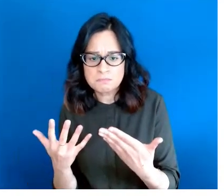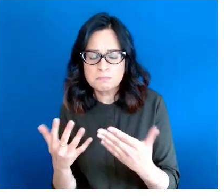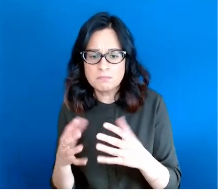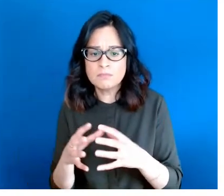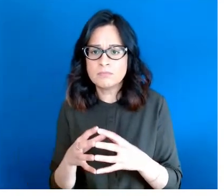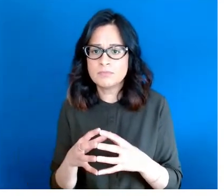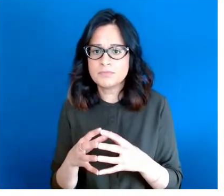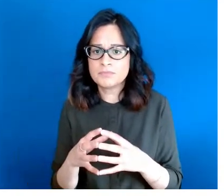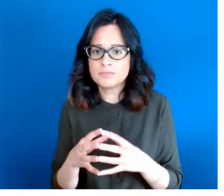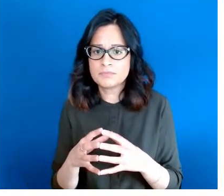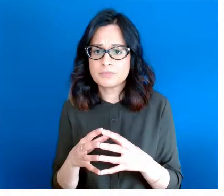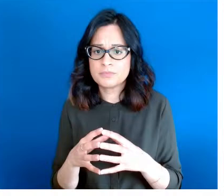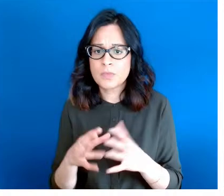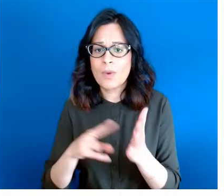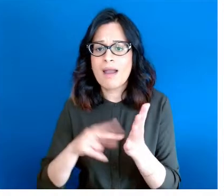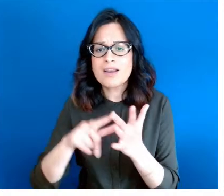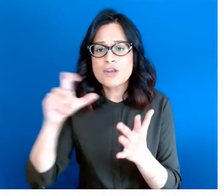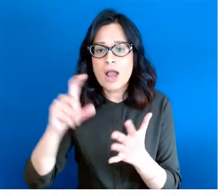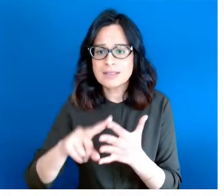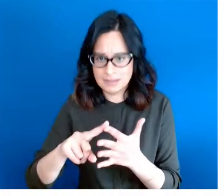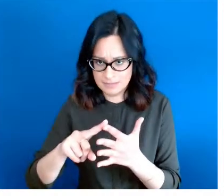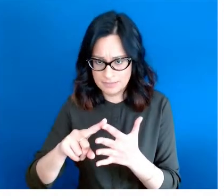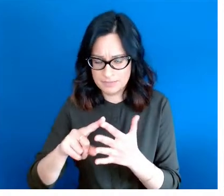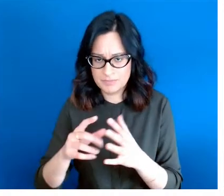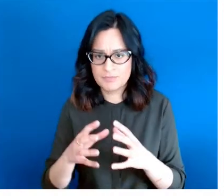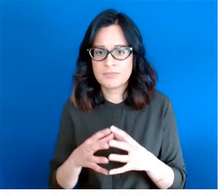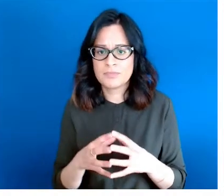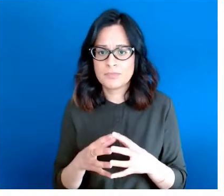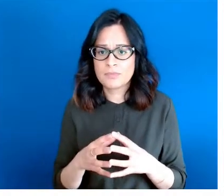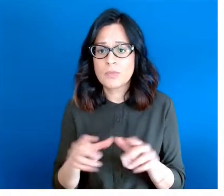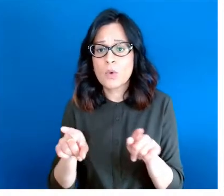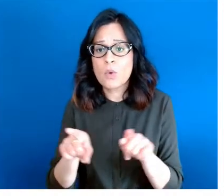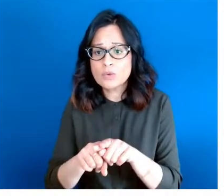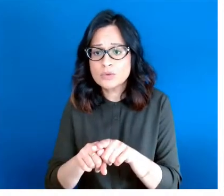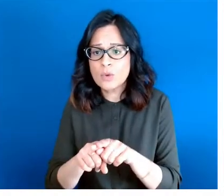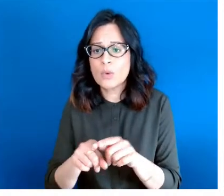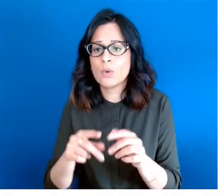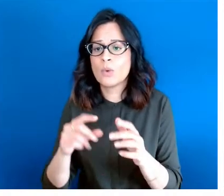with NICE and BSACI,